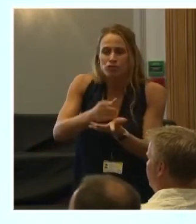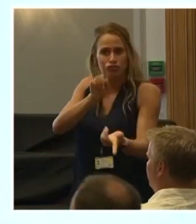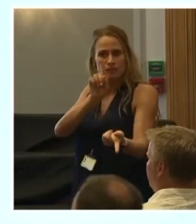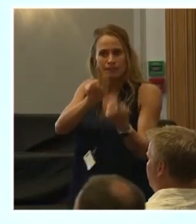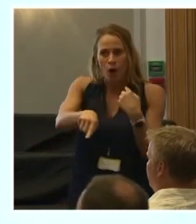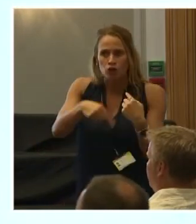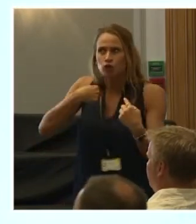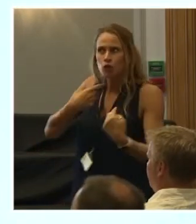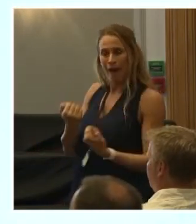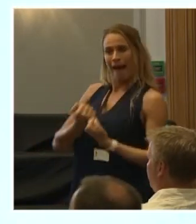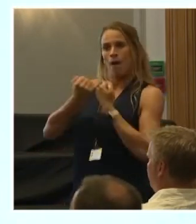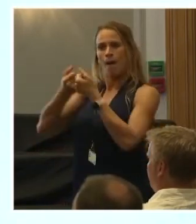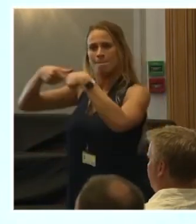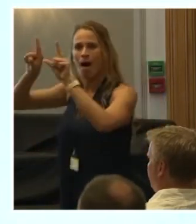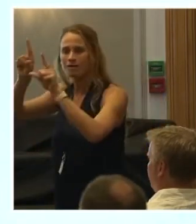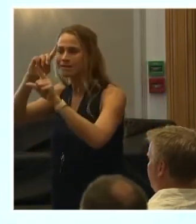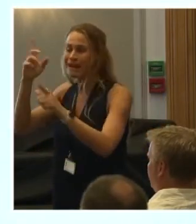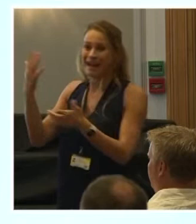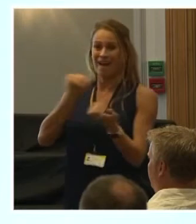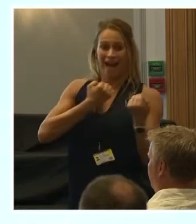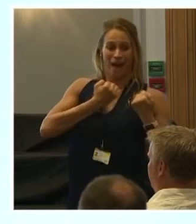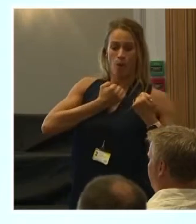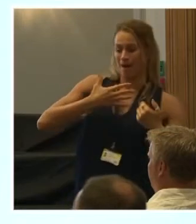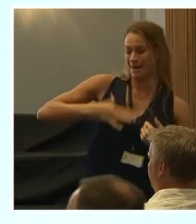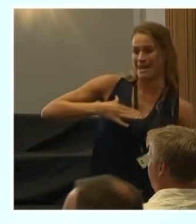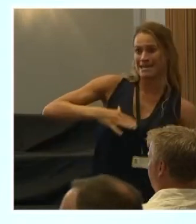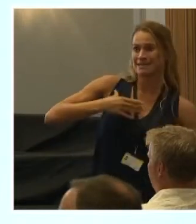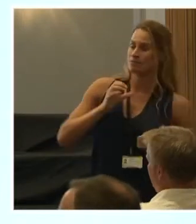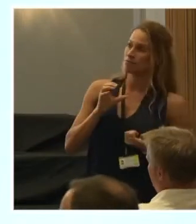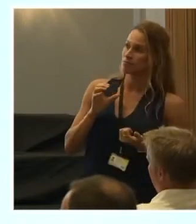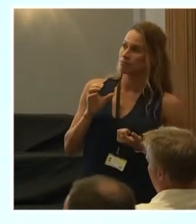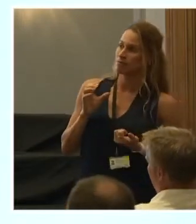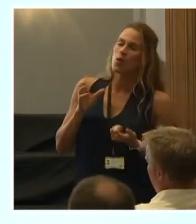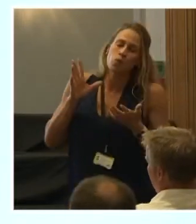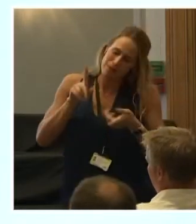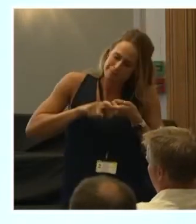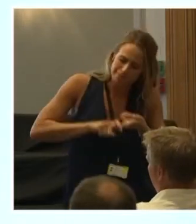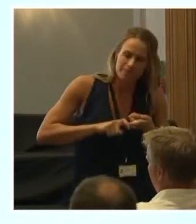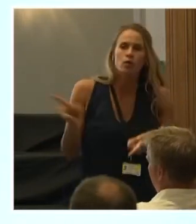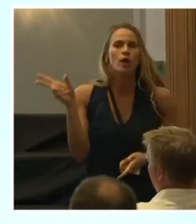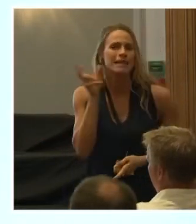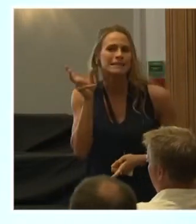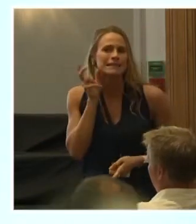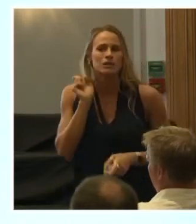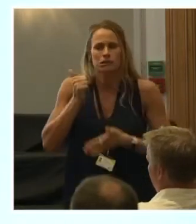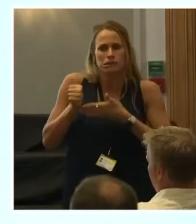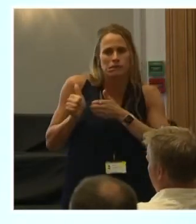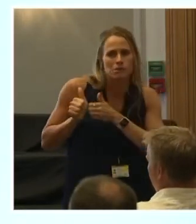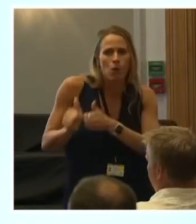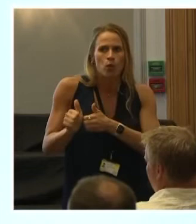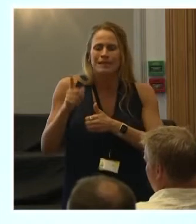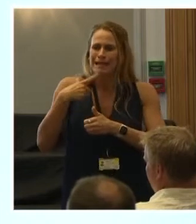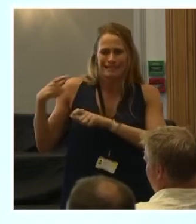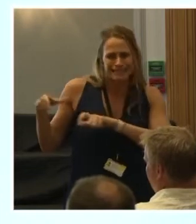boss, needs and helps fund. We are entirely committed to listening, supporting, and continuing the search for delivery